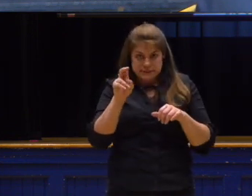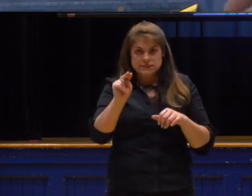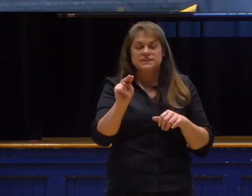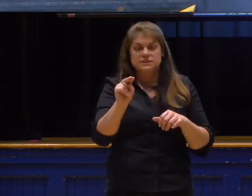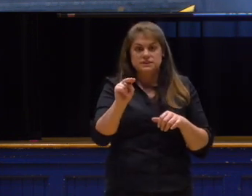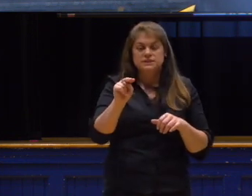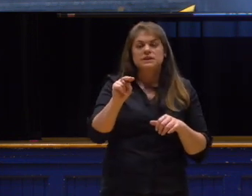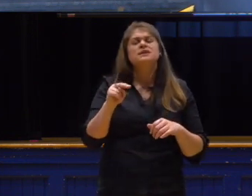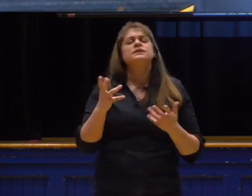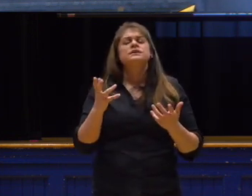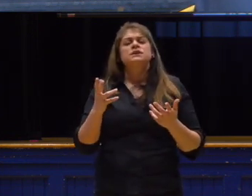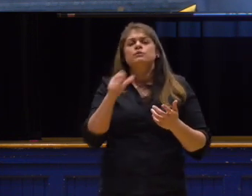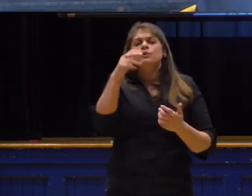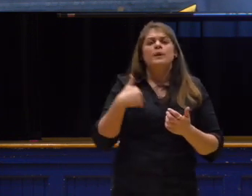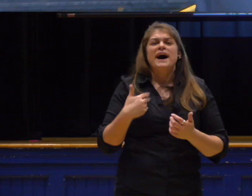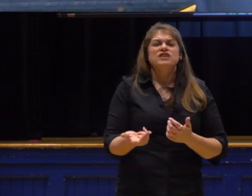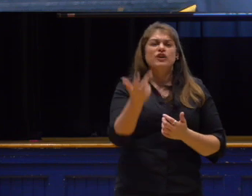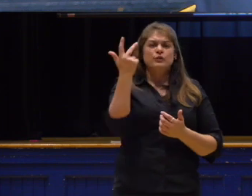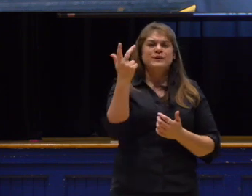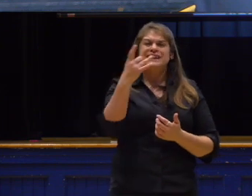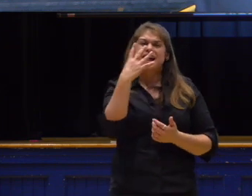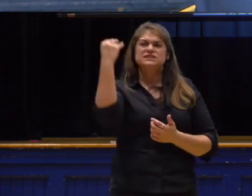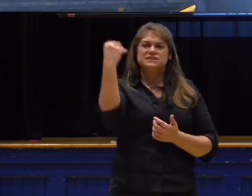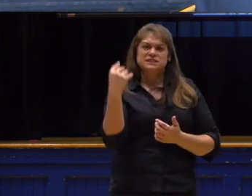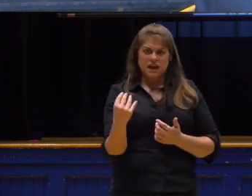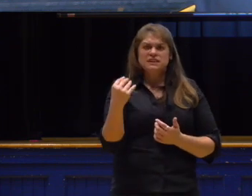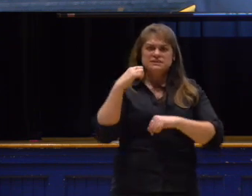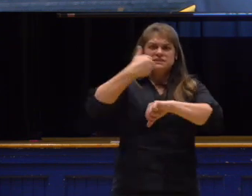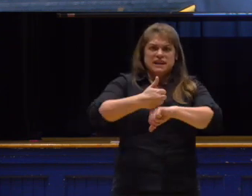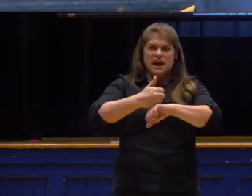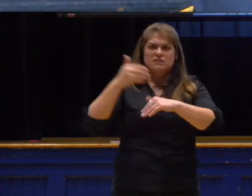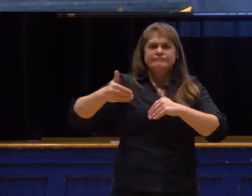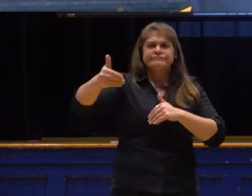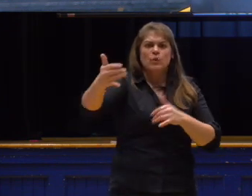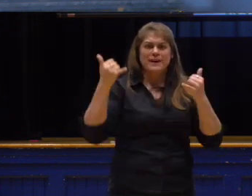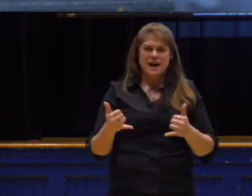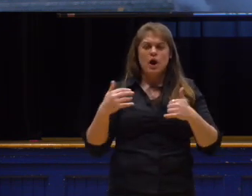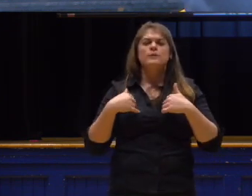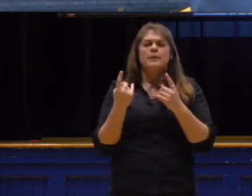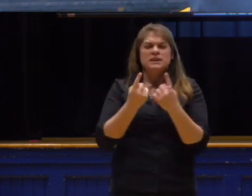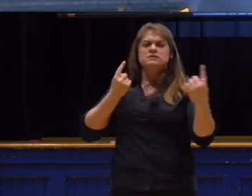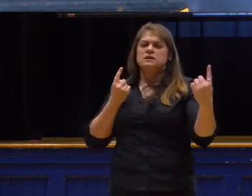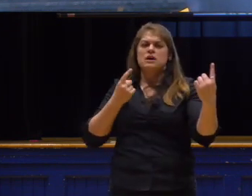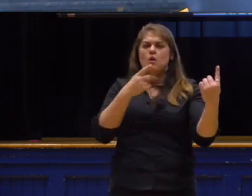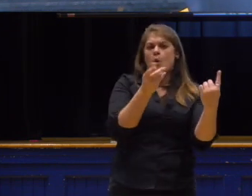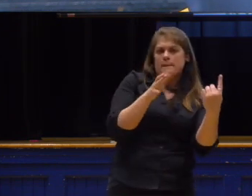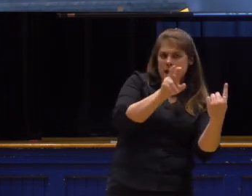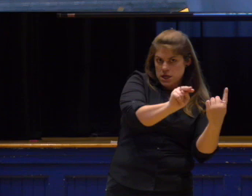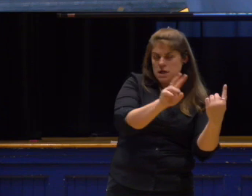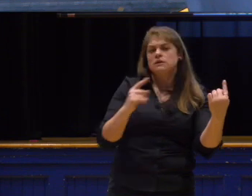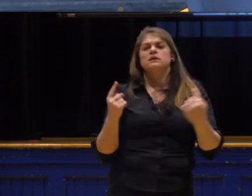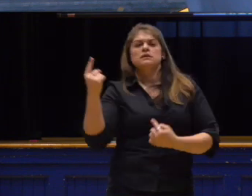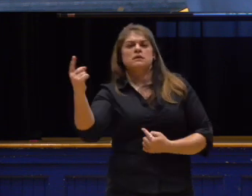And we won't have 3 lights in succession as we do now. They're going to be spread out, one at Ormond Street, one